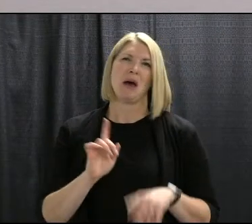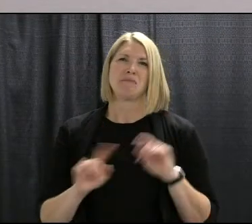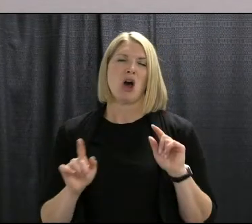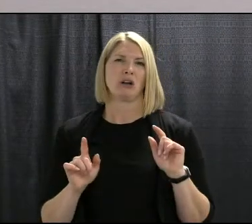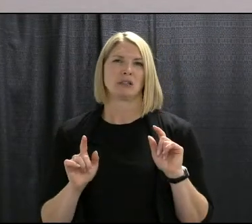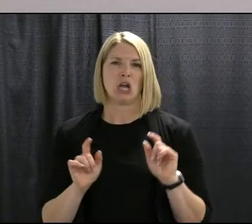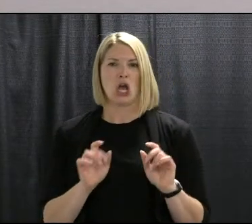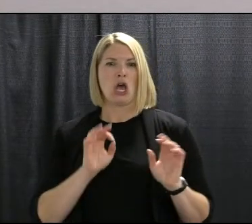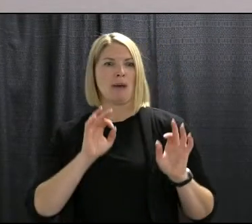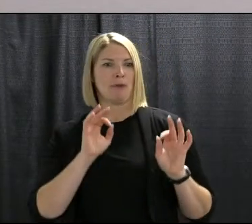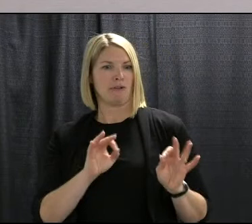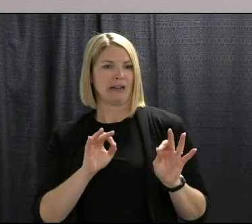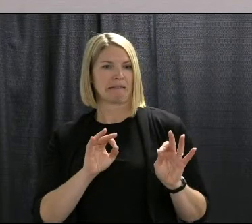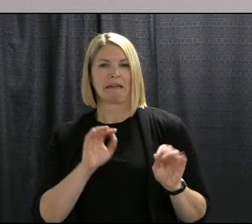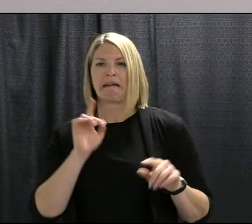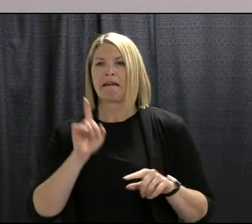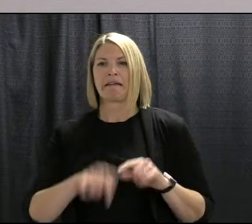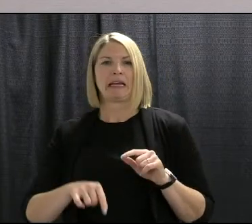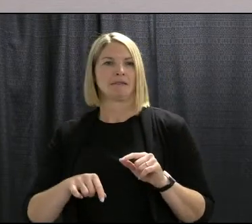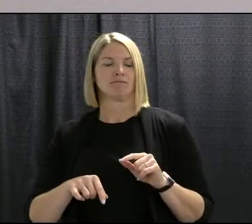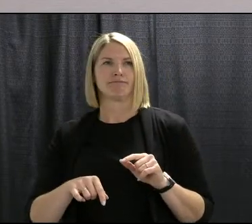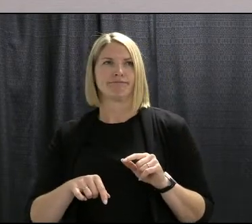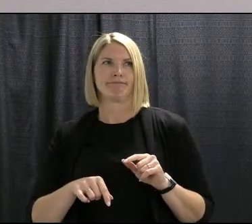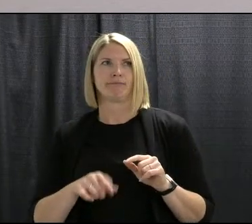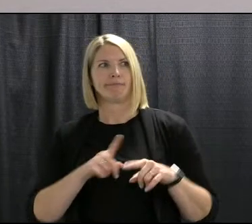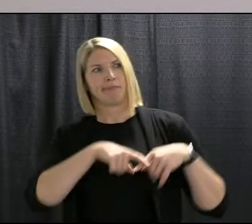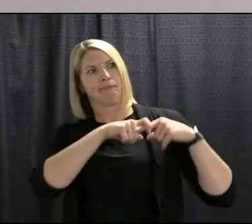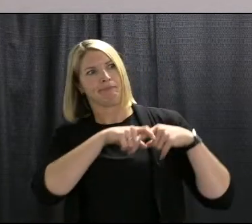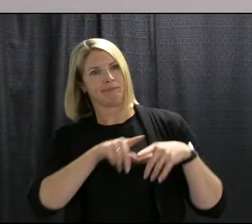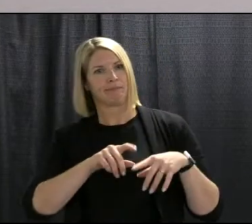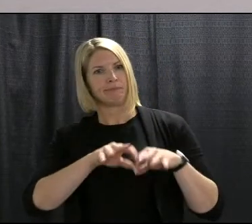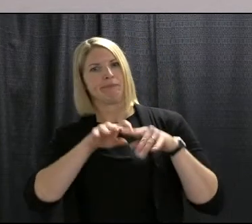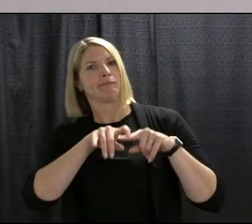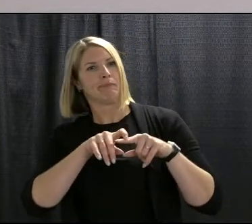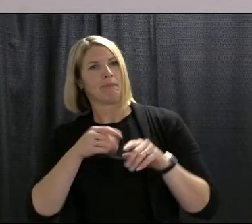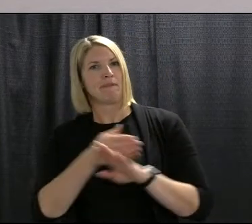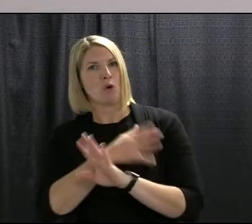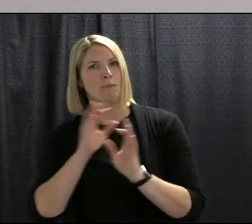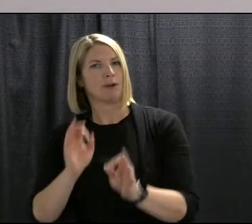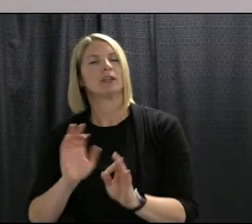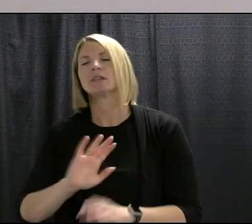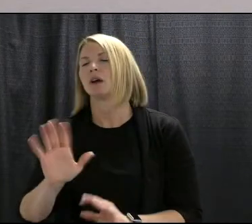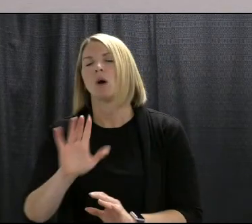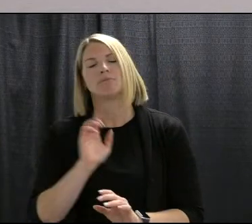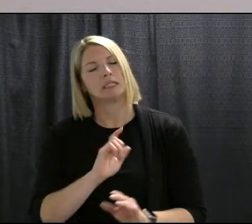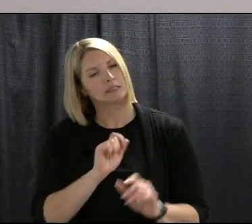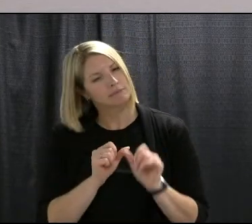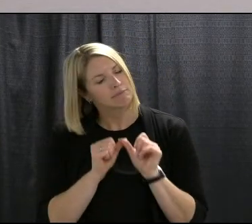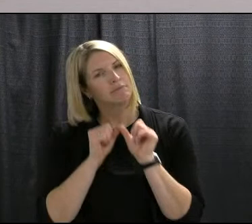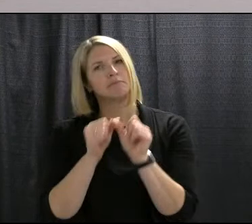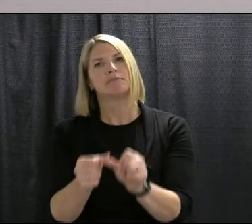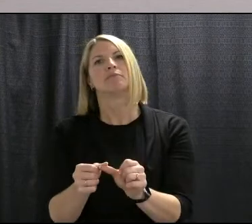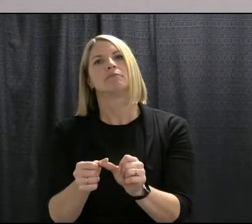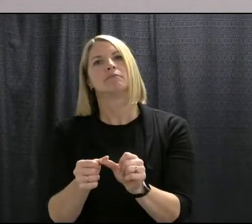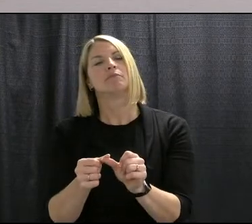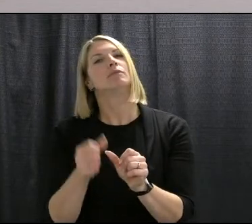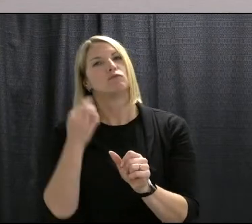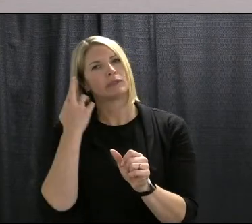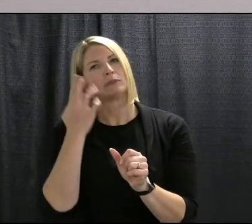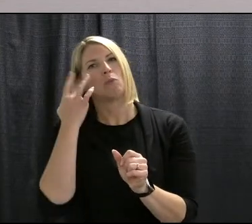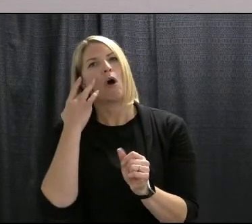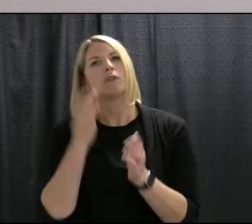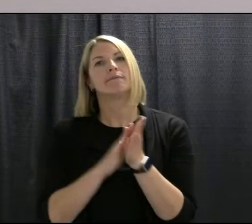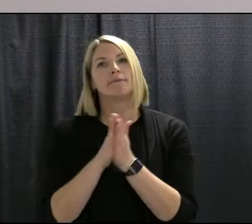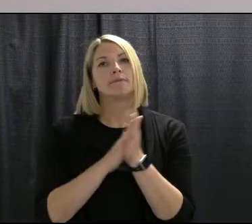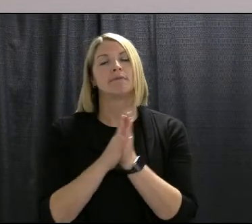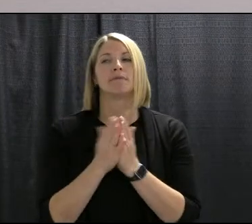perfection slow the process at all. So, I mean, that's where we've got to keep moving, and that's why it's so important to work with our stakeholder group